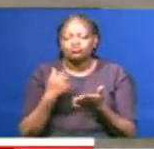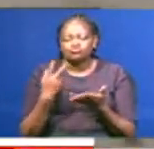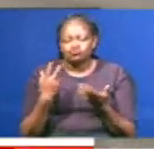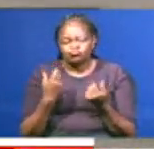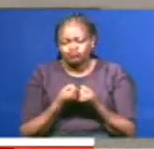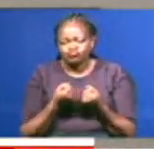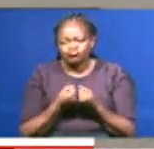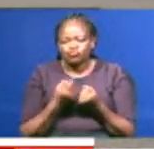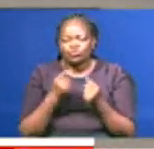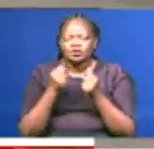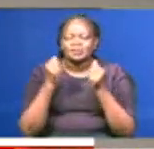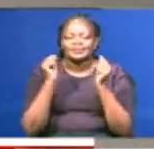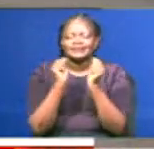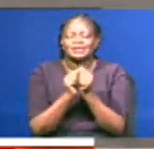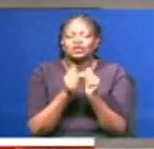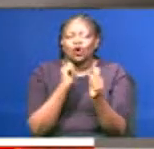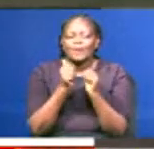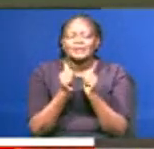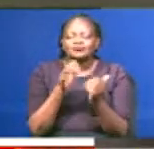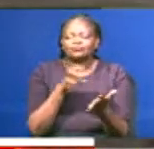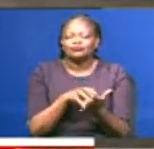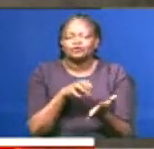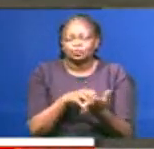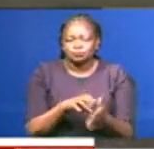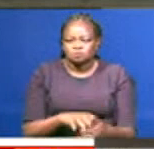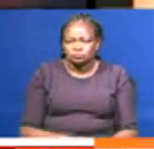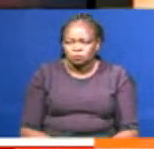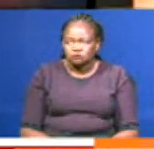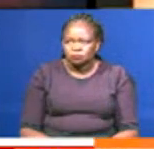10 competitive stages.